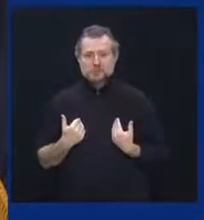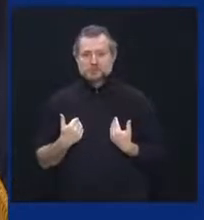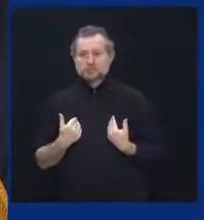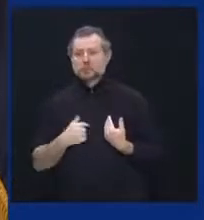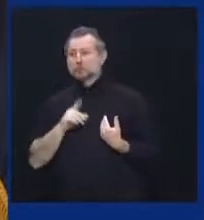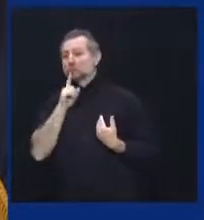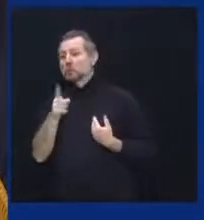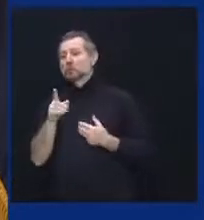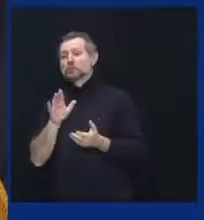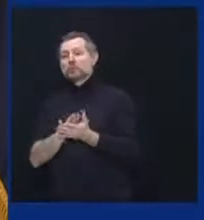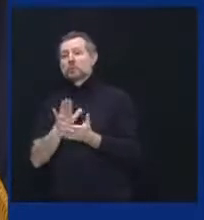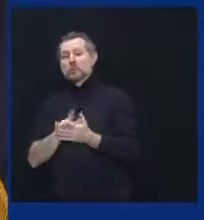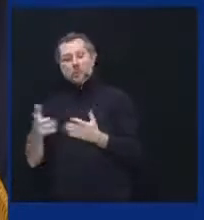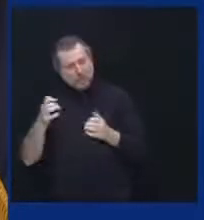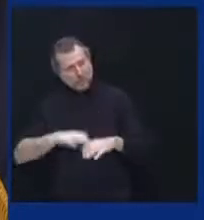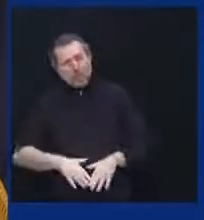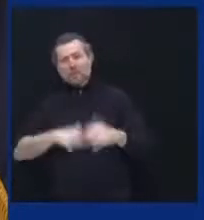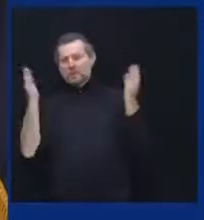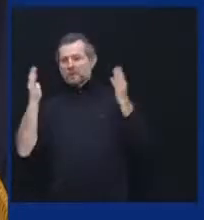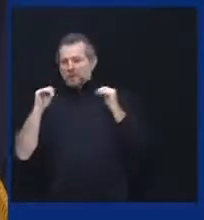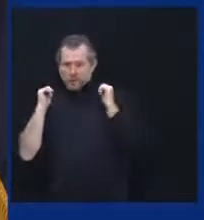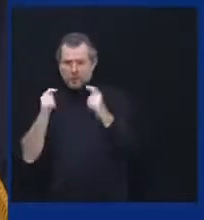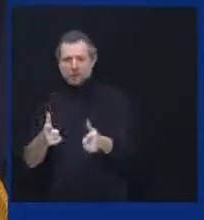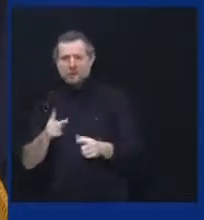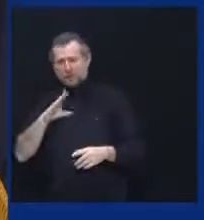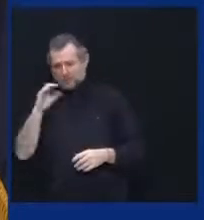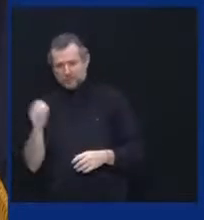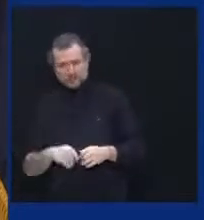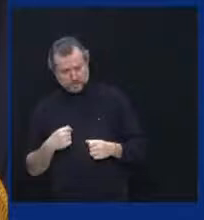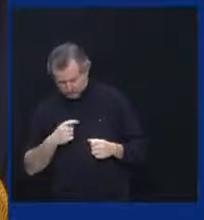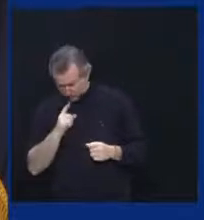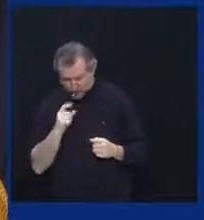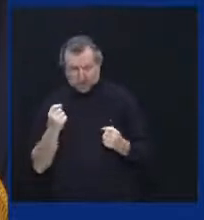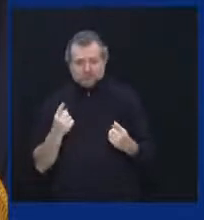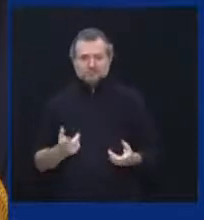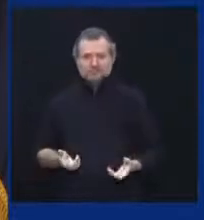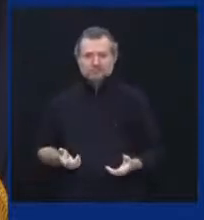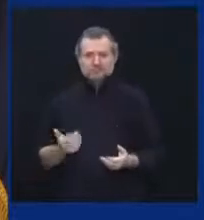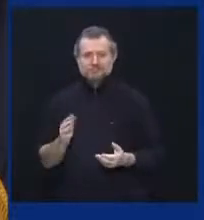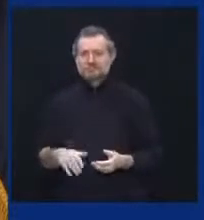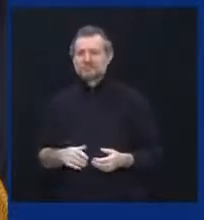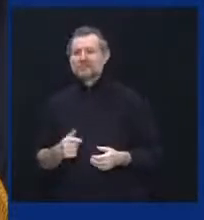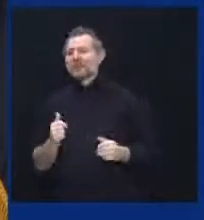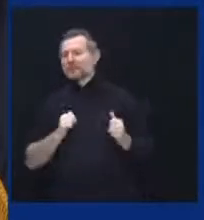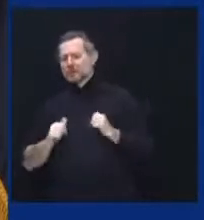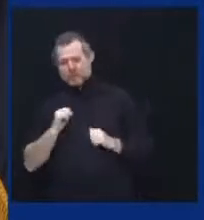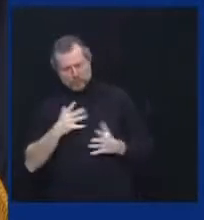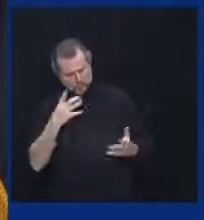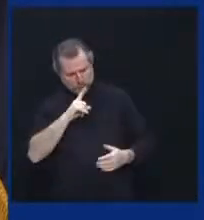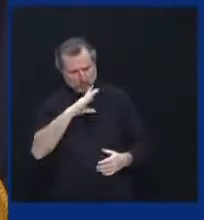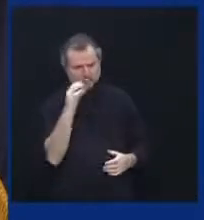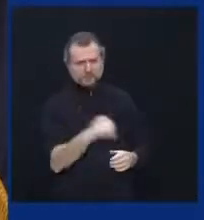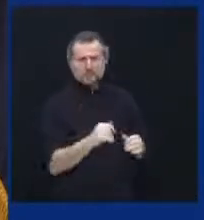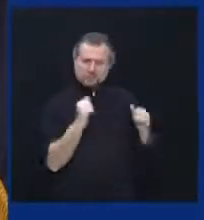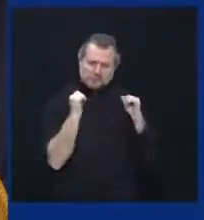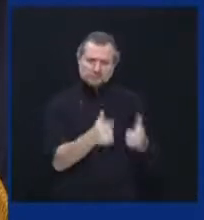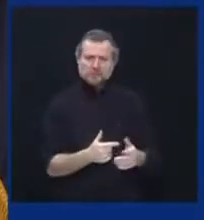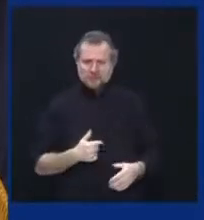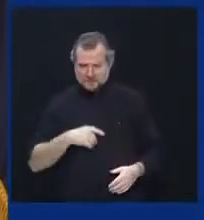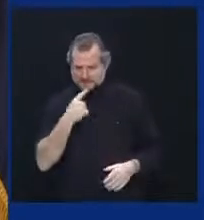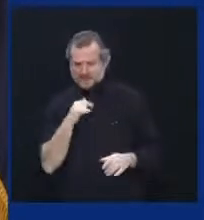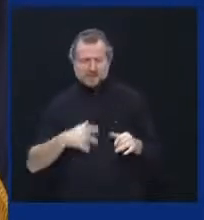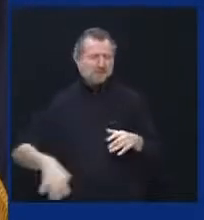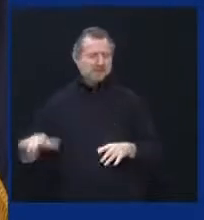school that says they don't wish they could be at 100% occupancy. You won't find a theater that says they won't be at 100%. They'd rather